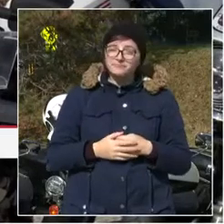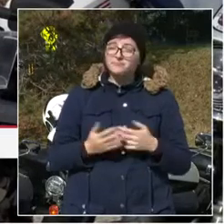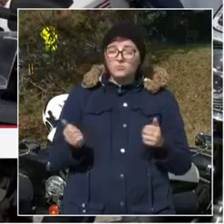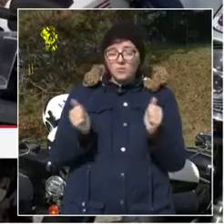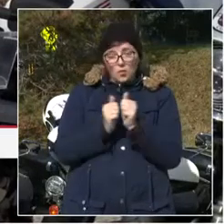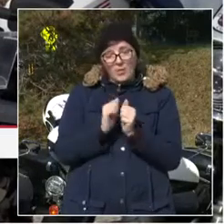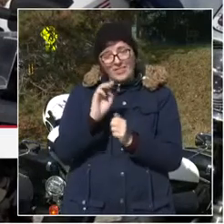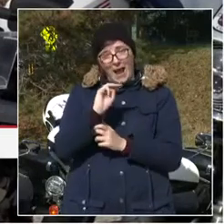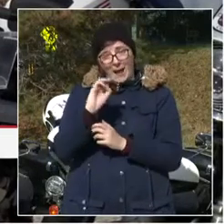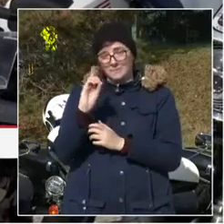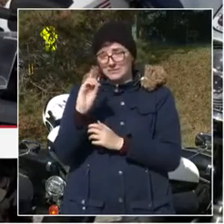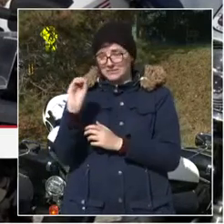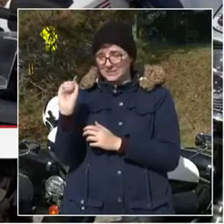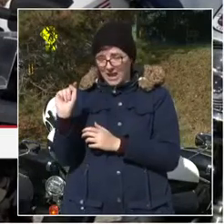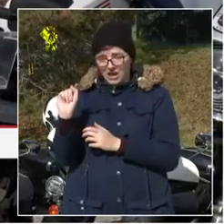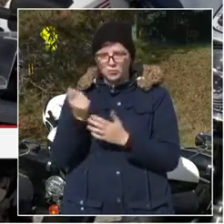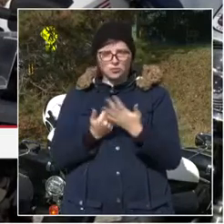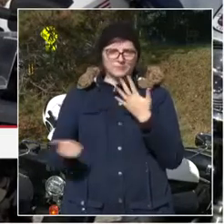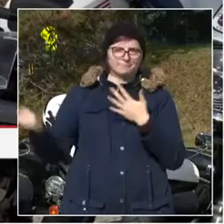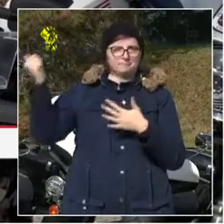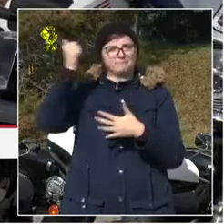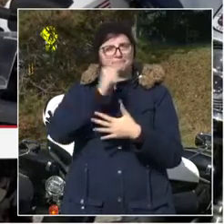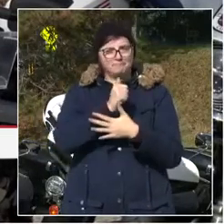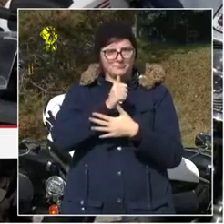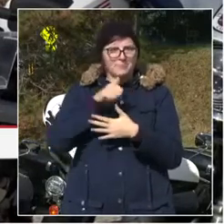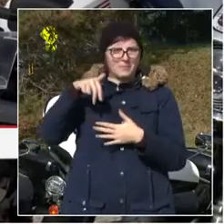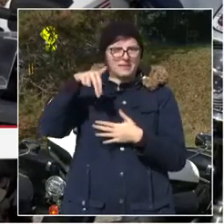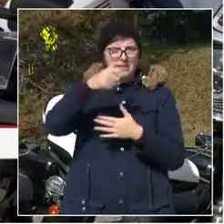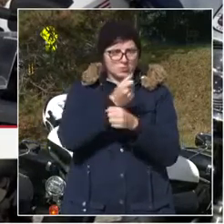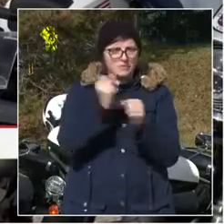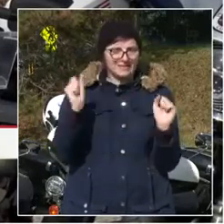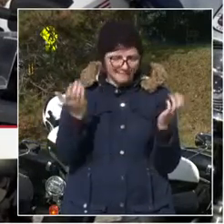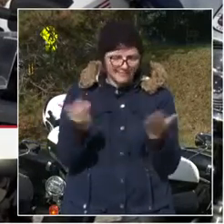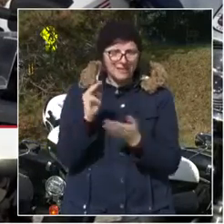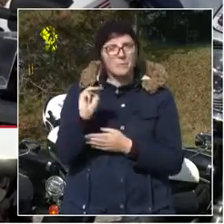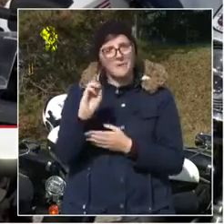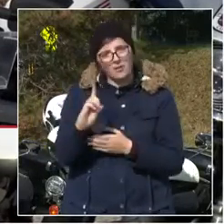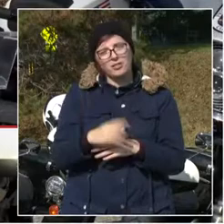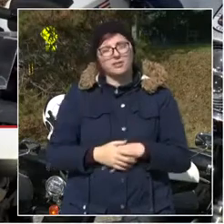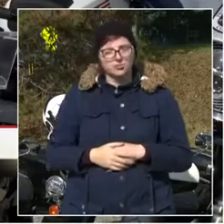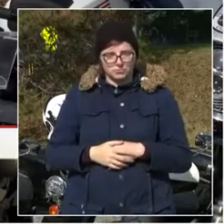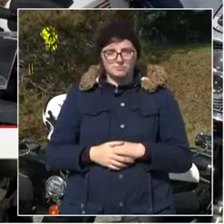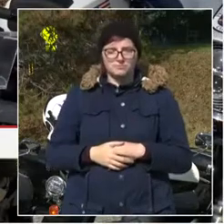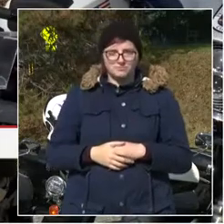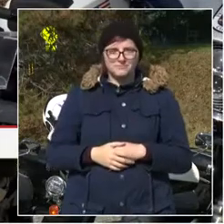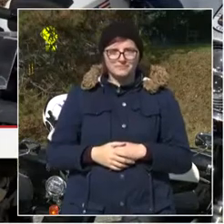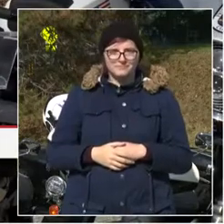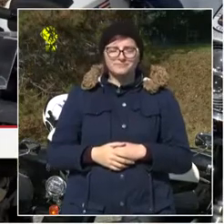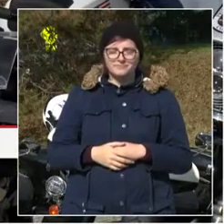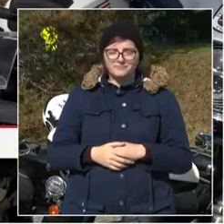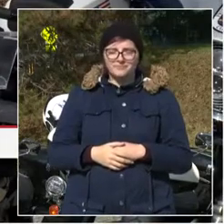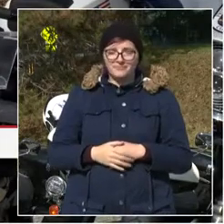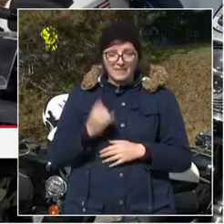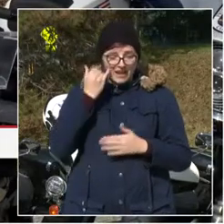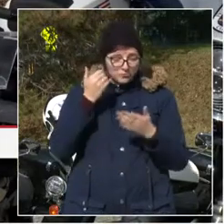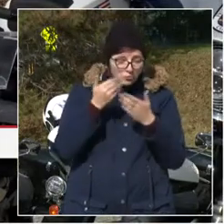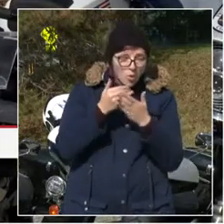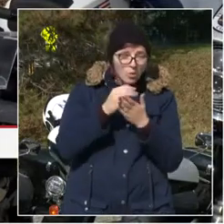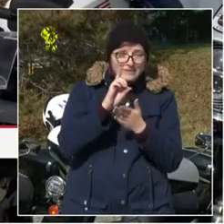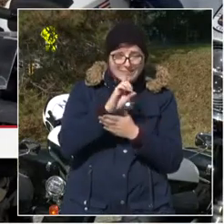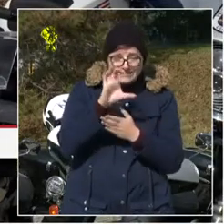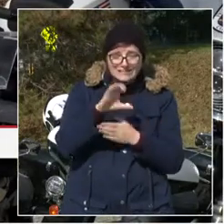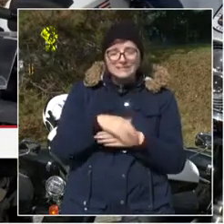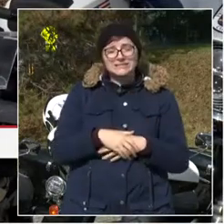we've made pedestrian safety a top strategic initiative in Maryland, including areas that border the D.C. metro area like Prince George's